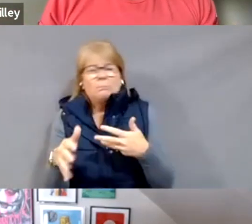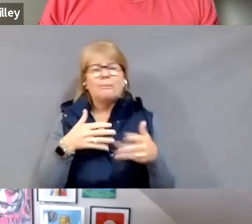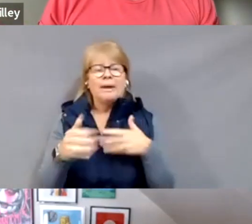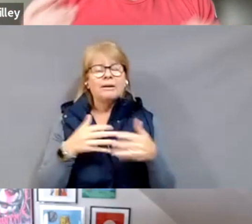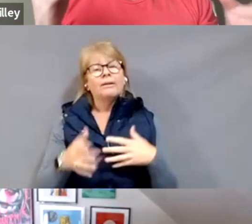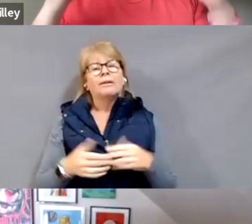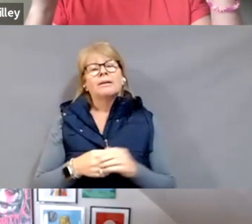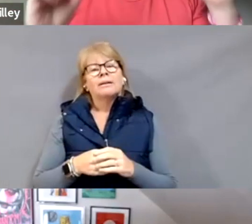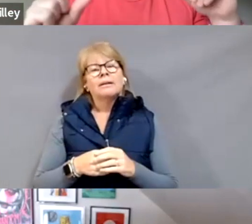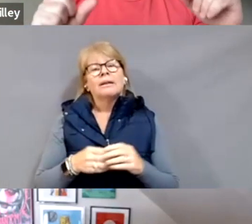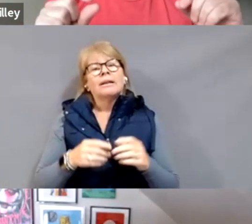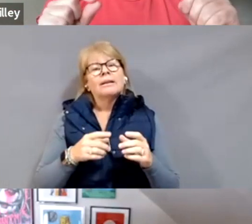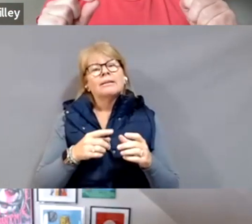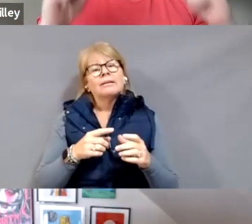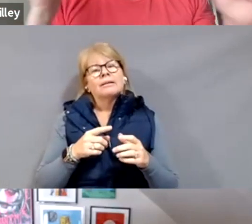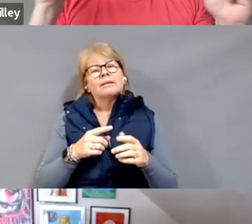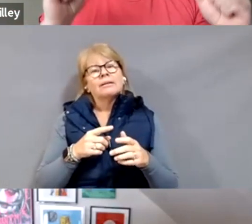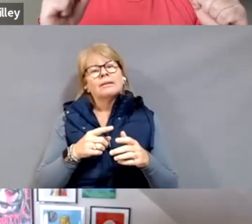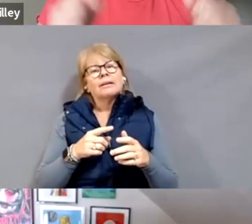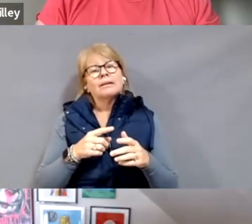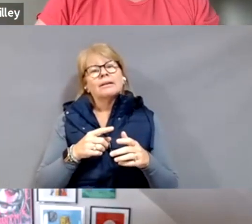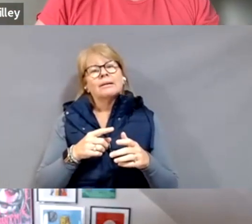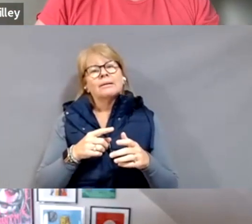But then it would leave at least